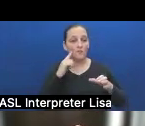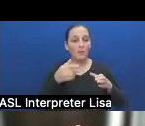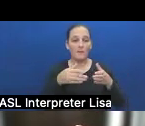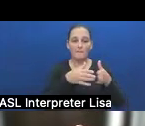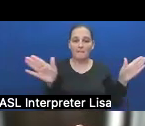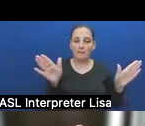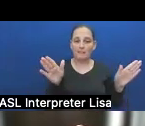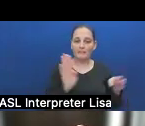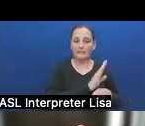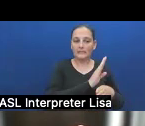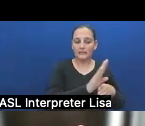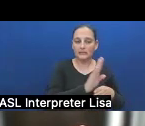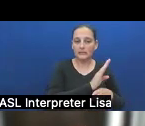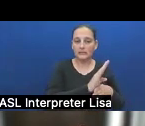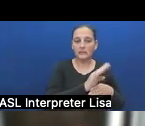entity